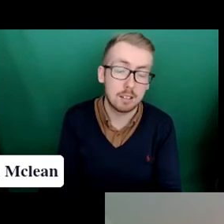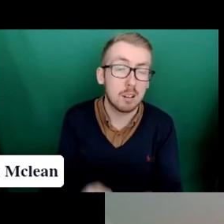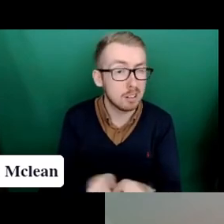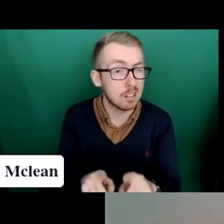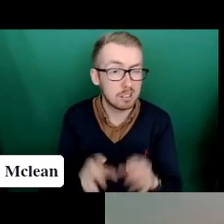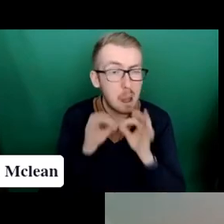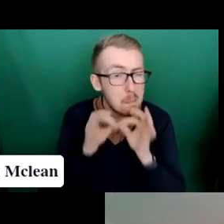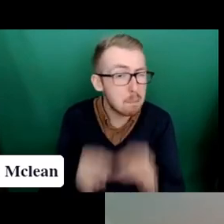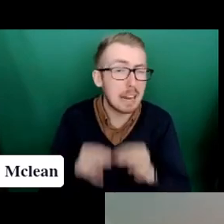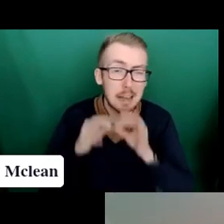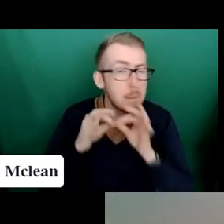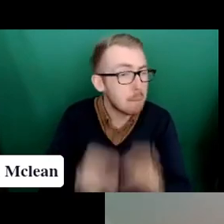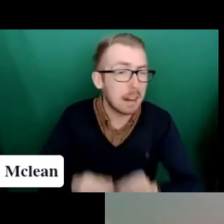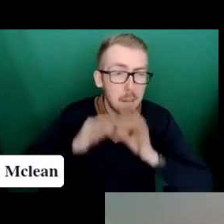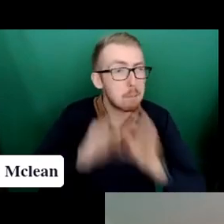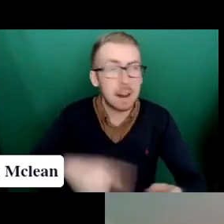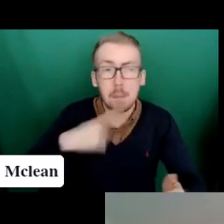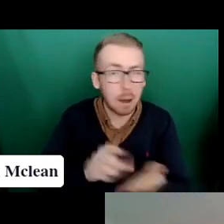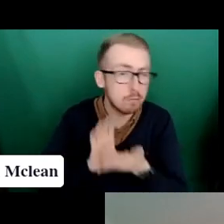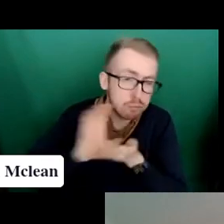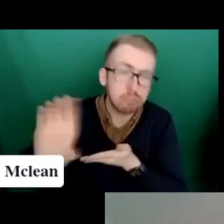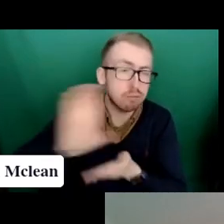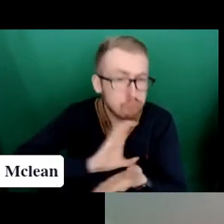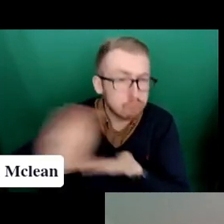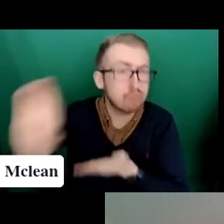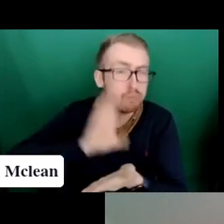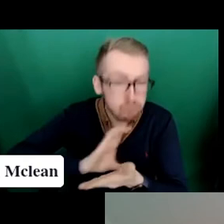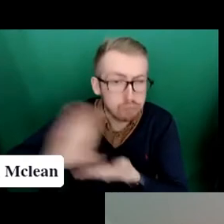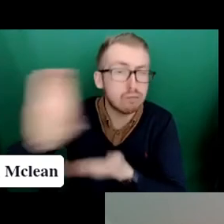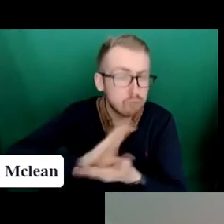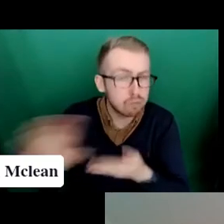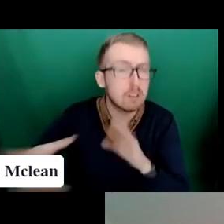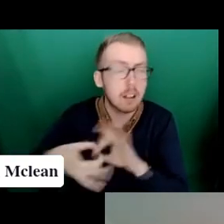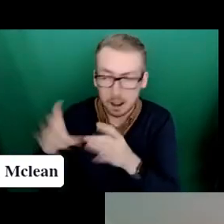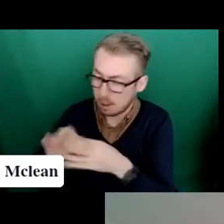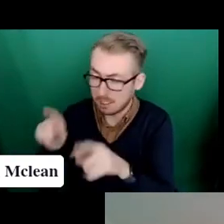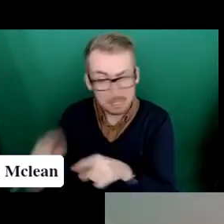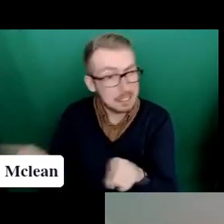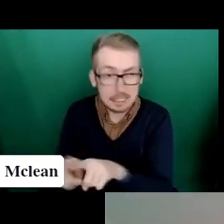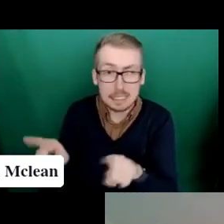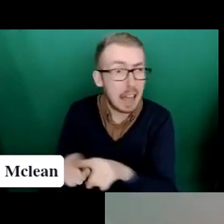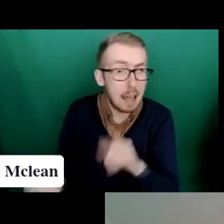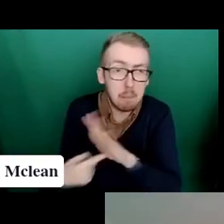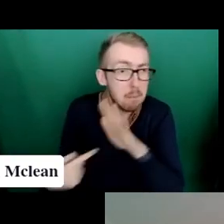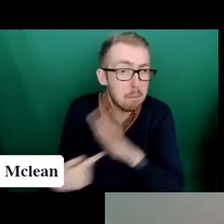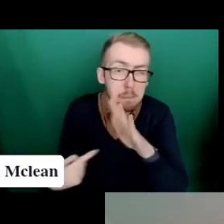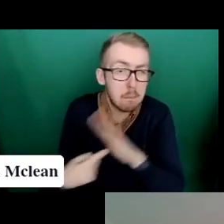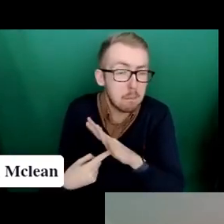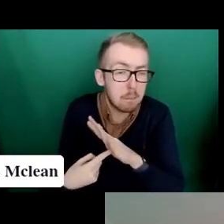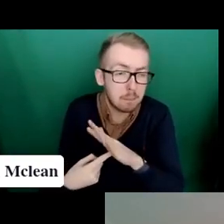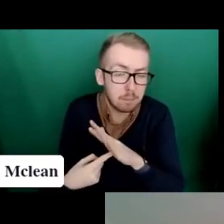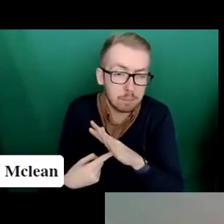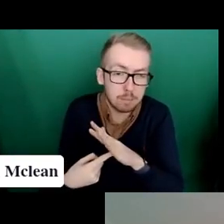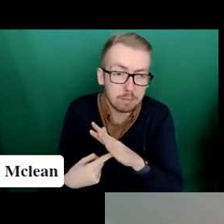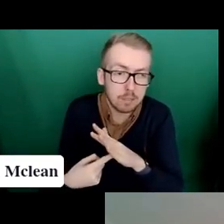of pounds are spent on these huge events like the Olympics we have, and it's so important that there is a real legacy for